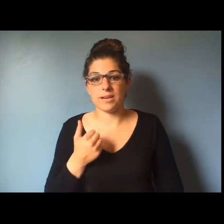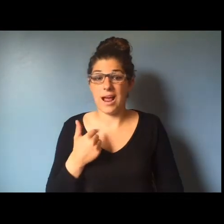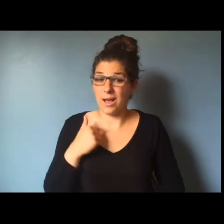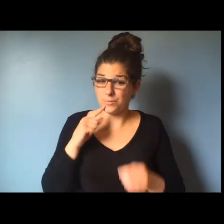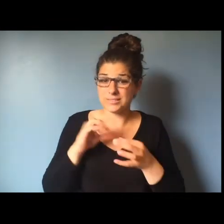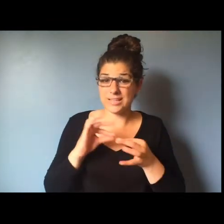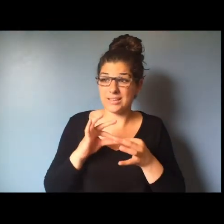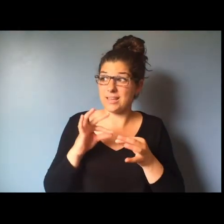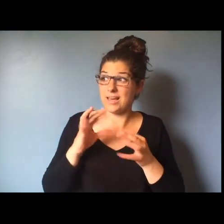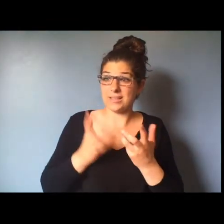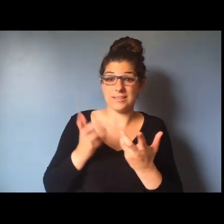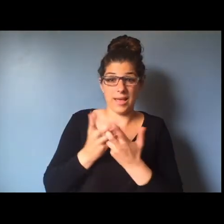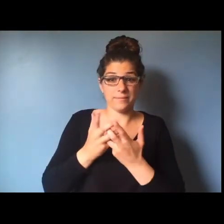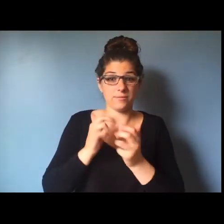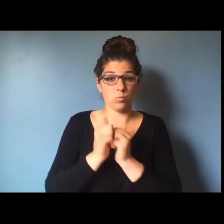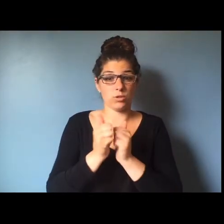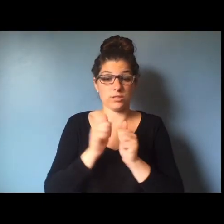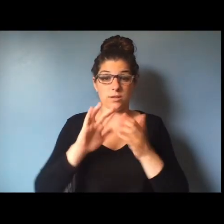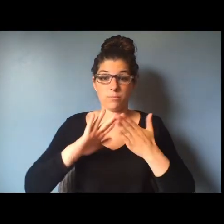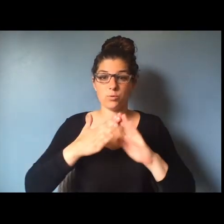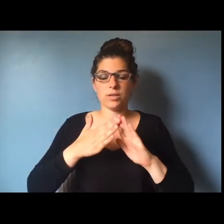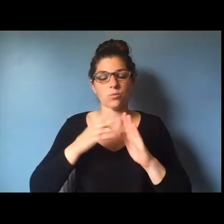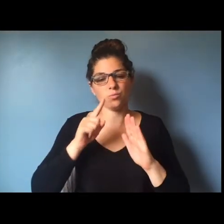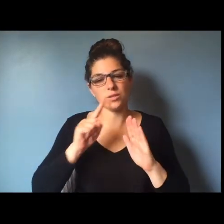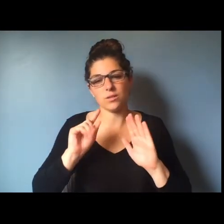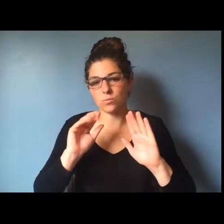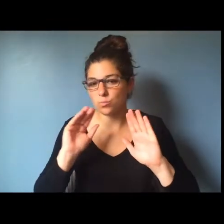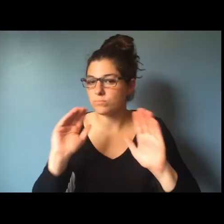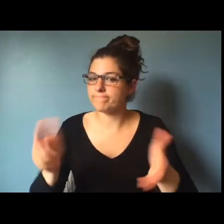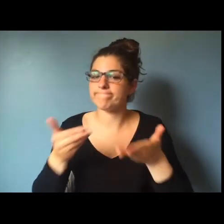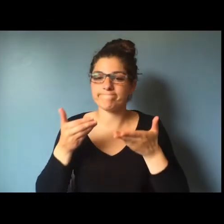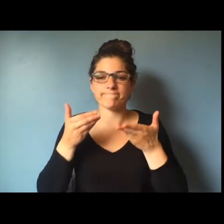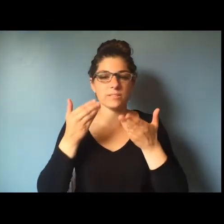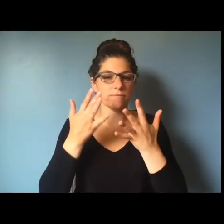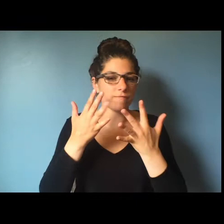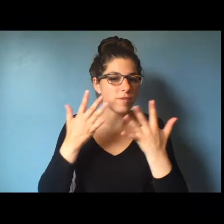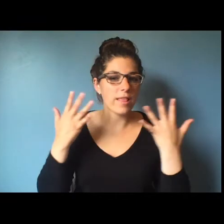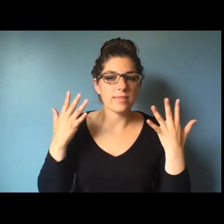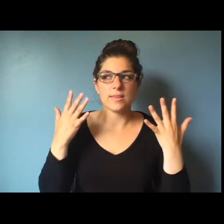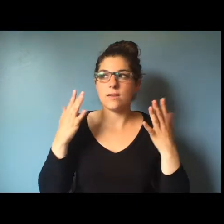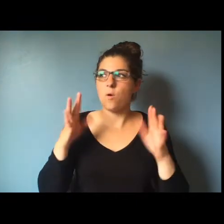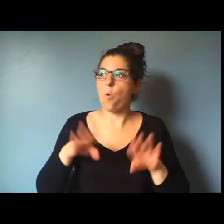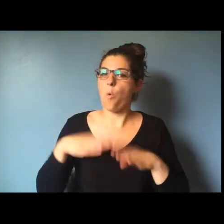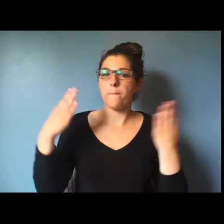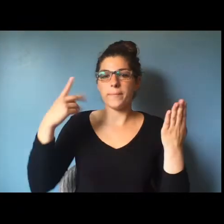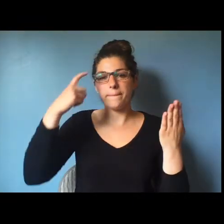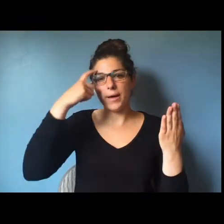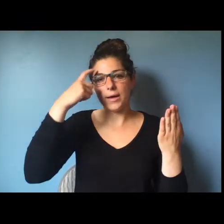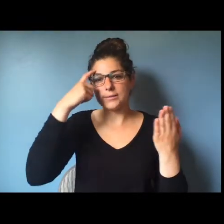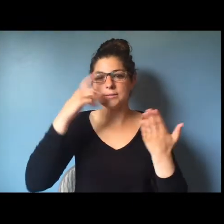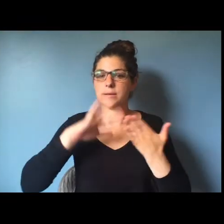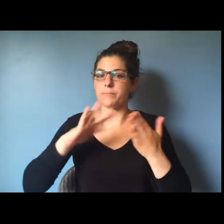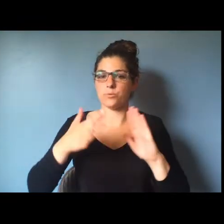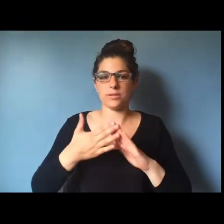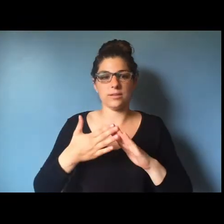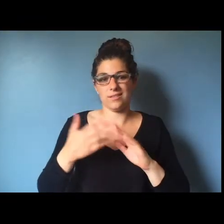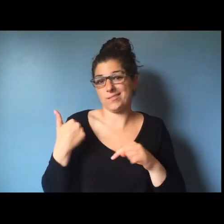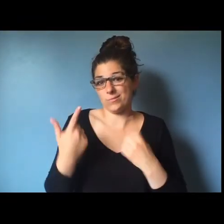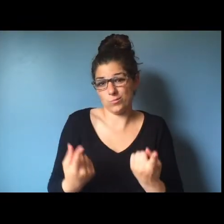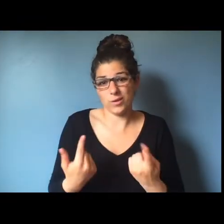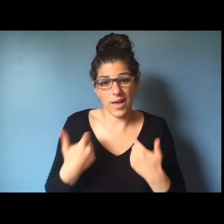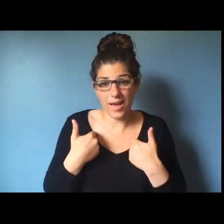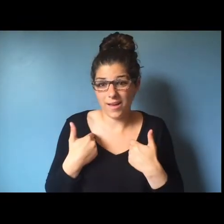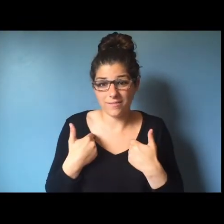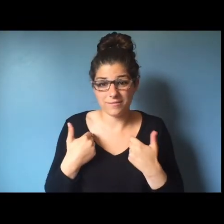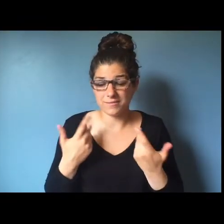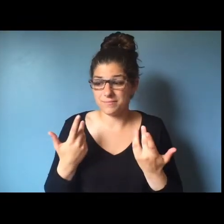say that the adaptive sports community is one of the most welcoming and open-minded communities that we have,